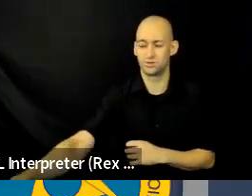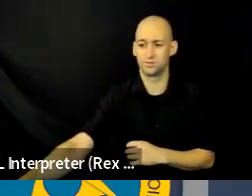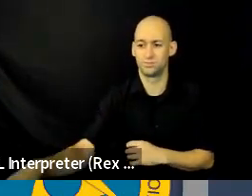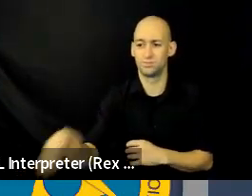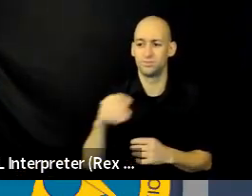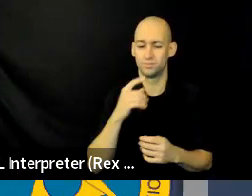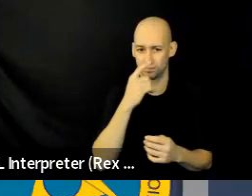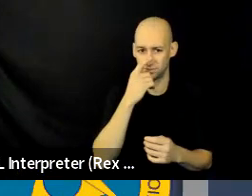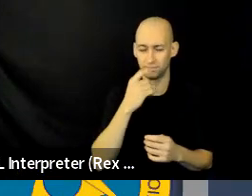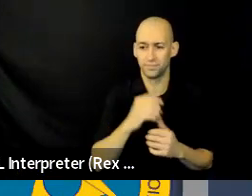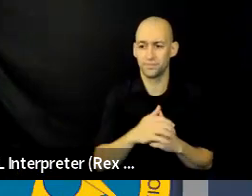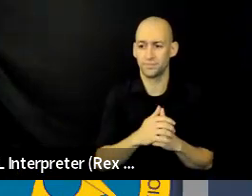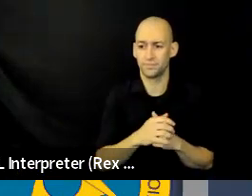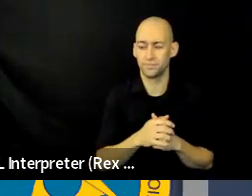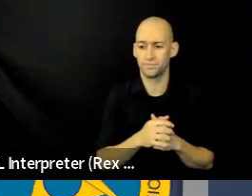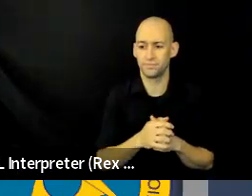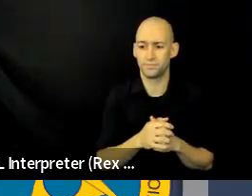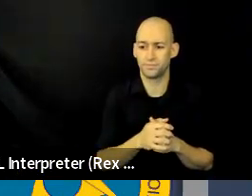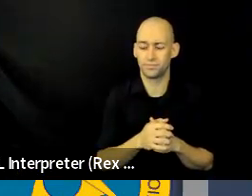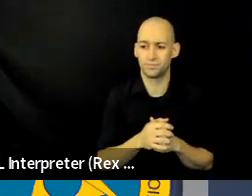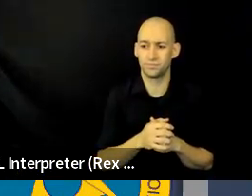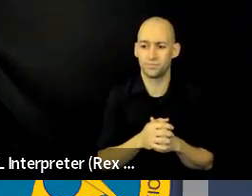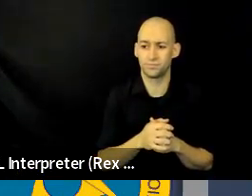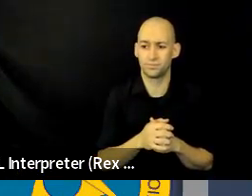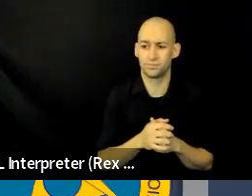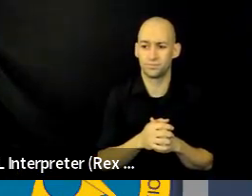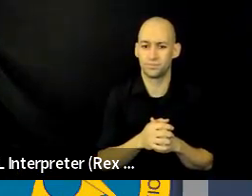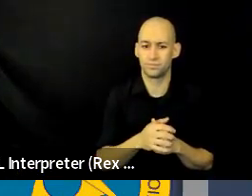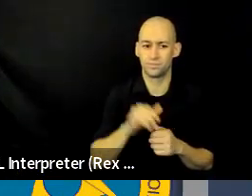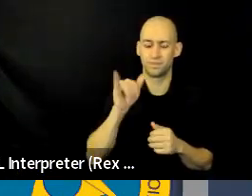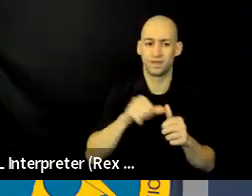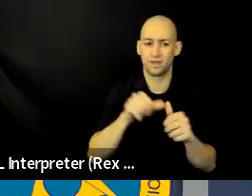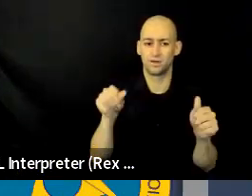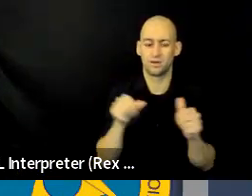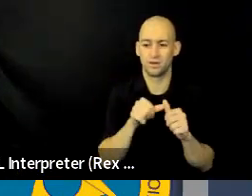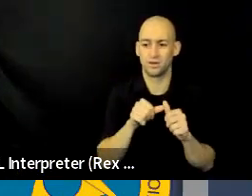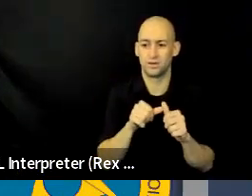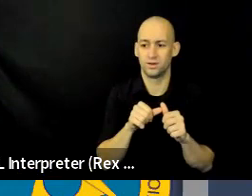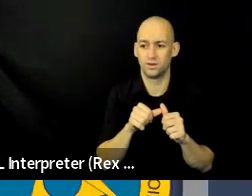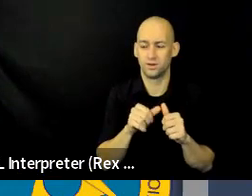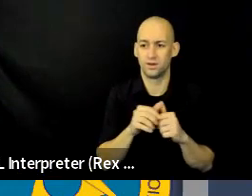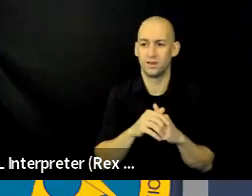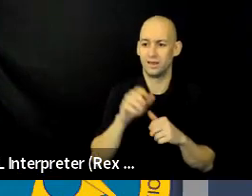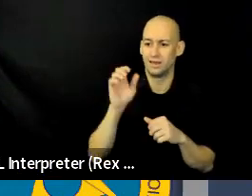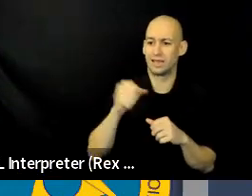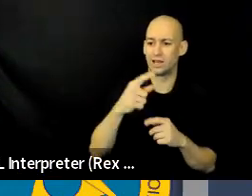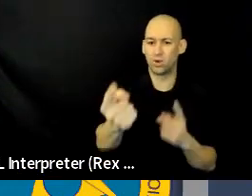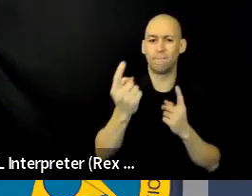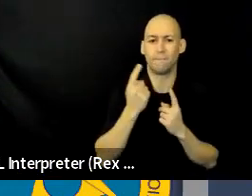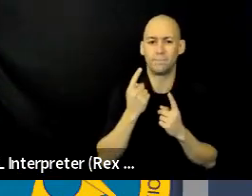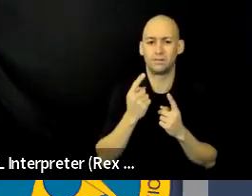then. Parking Excuse- area, Yeah. it is the effect Can you come up onto the, yeah, thank